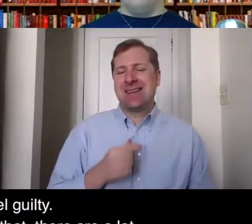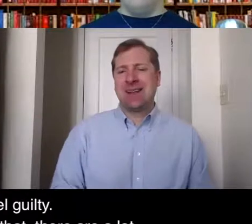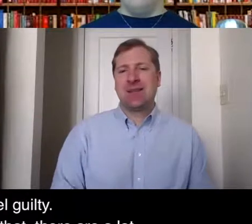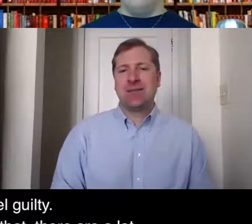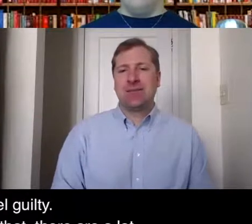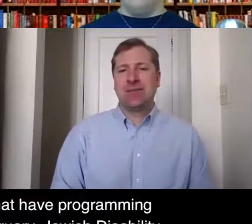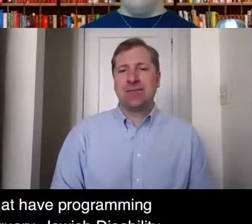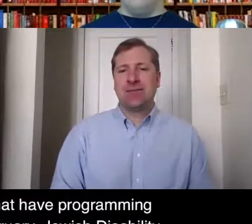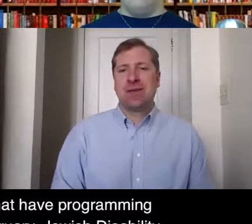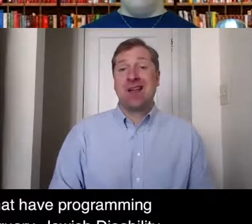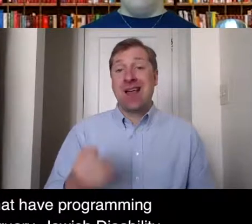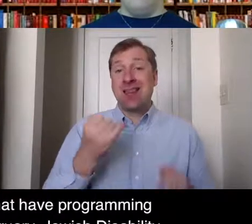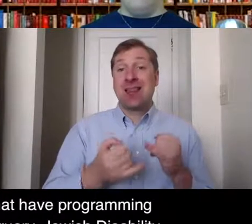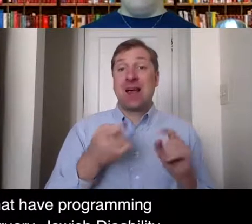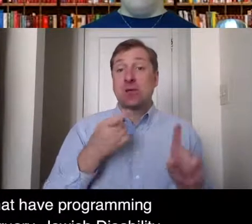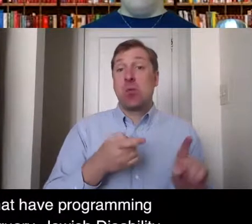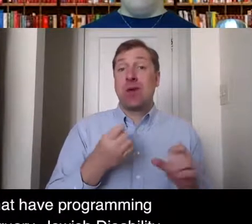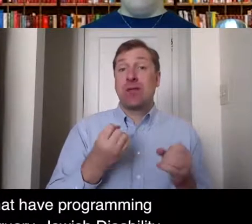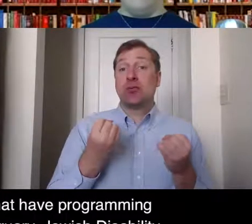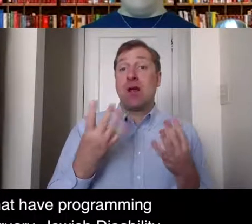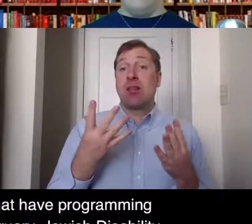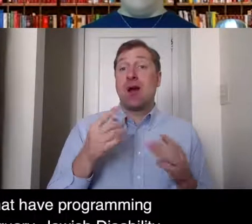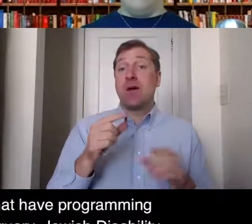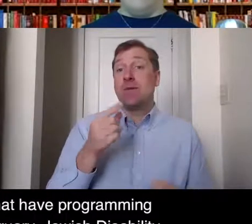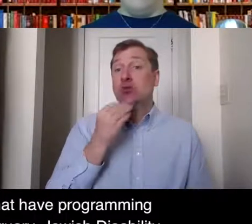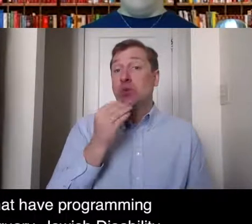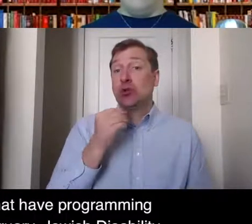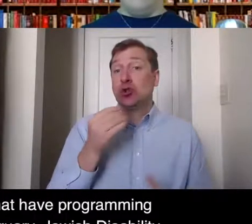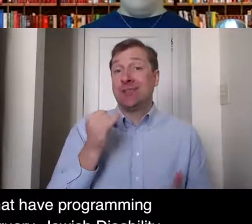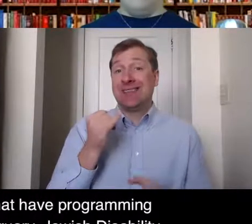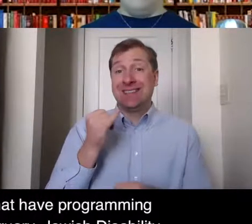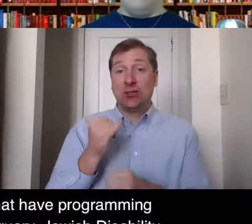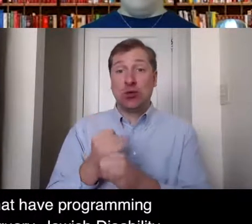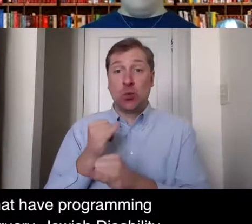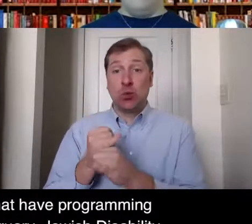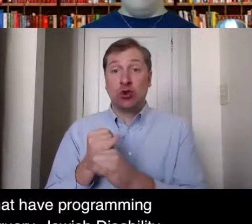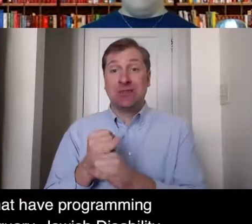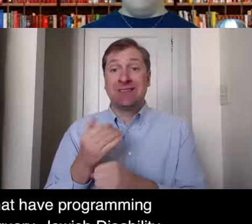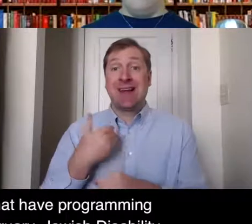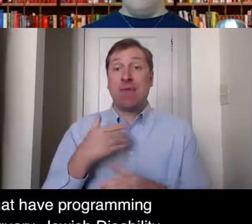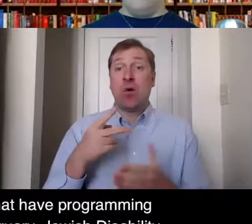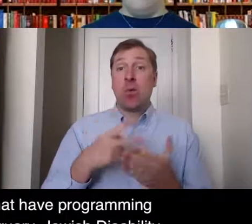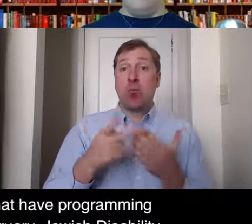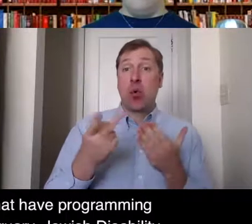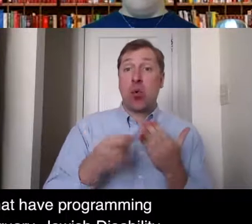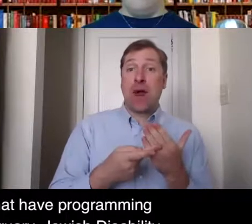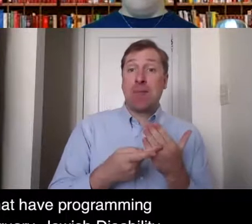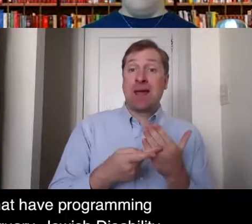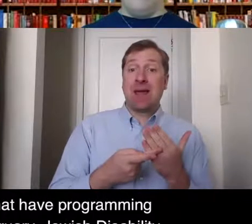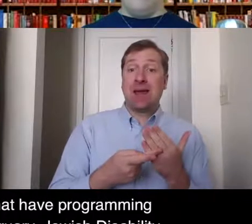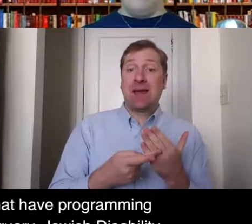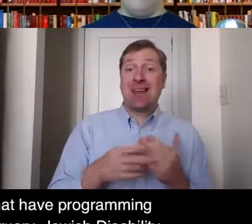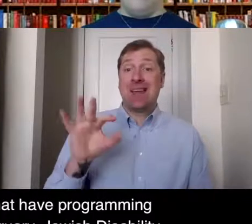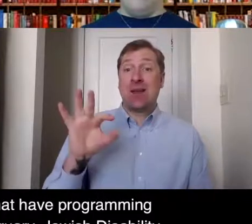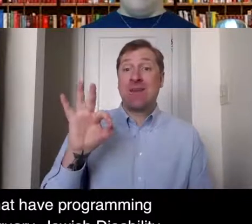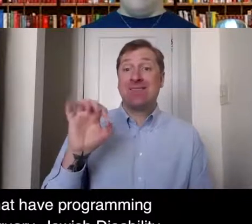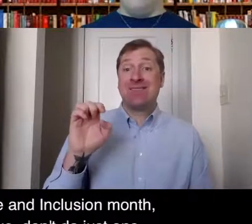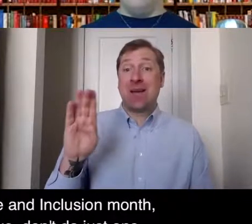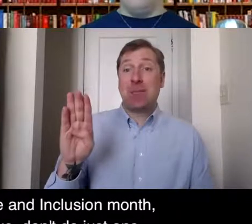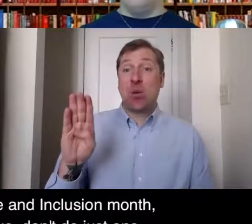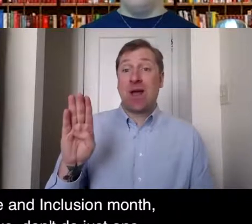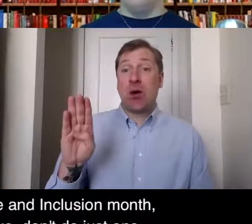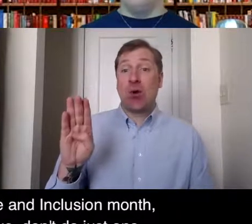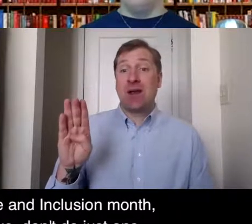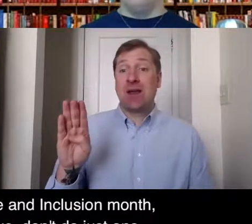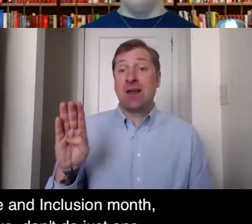is, though, there are a lot of Jewish institutions that have programming during the month of February, Jewish Disability